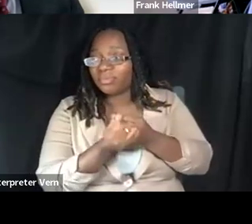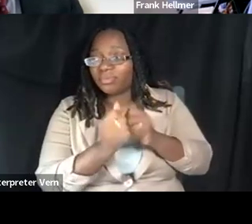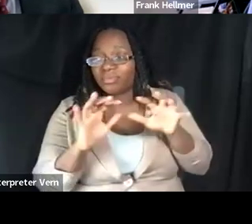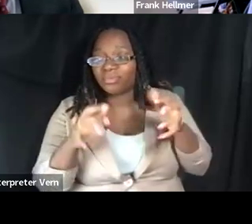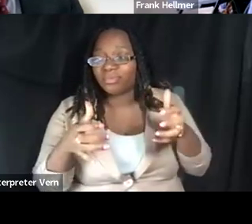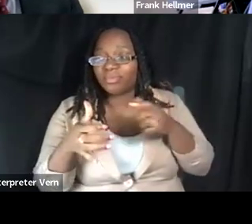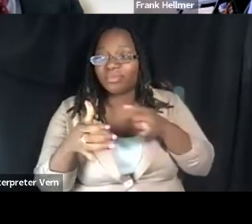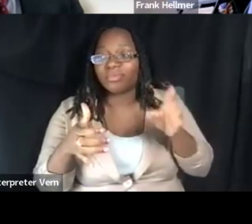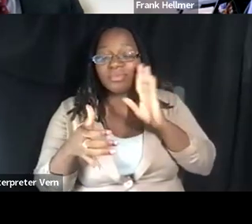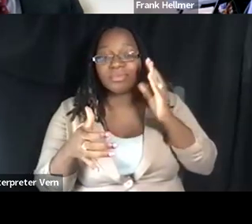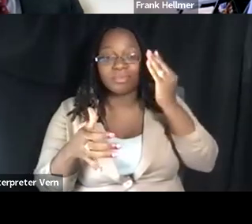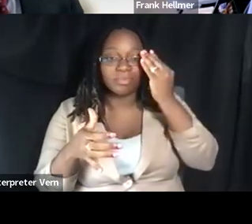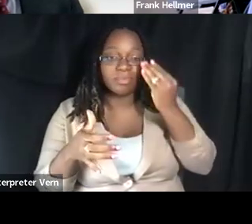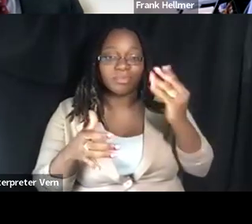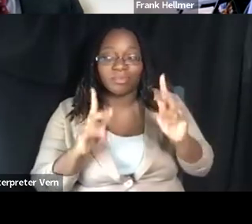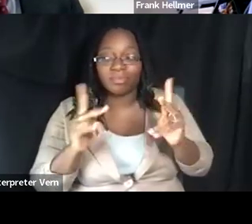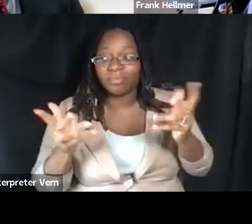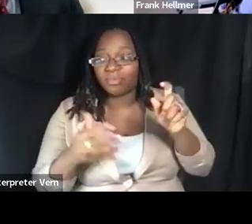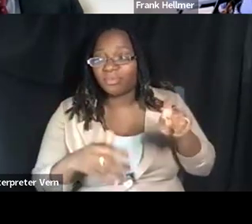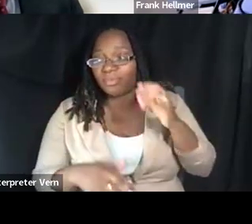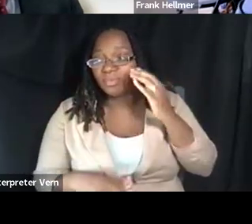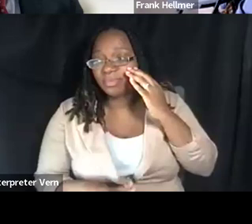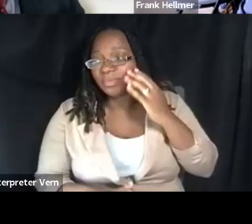everybody else know what they need to know.